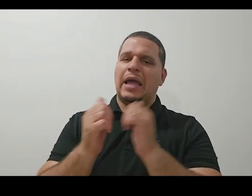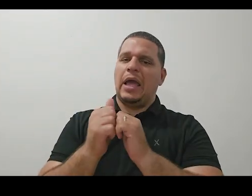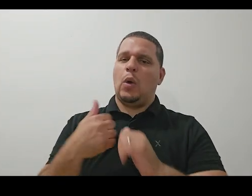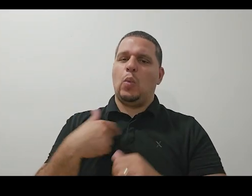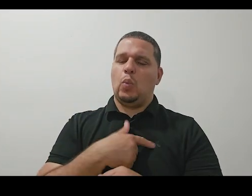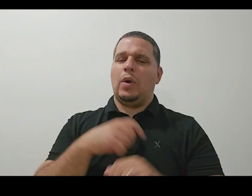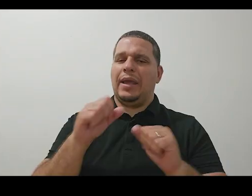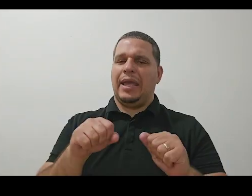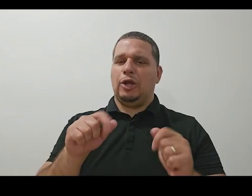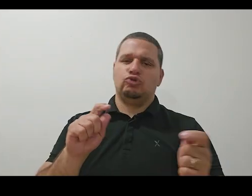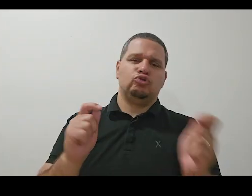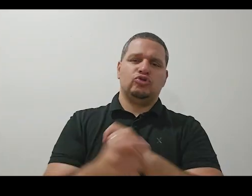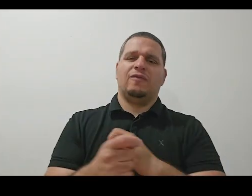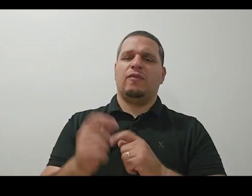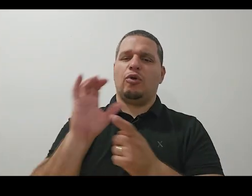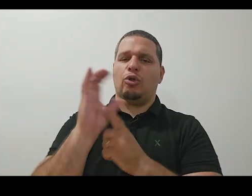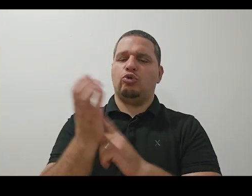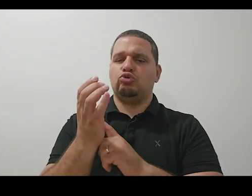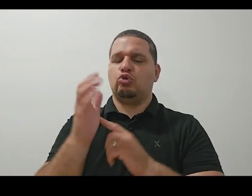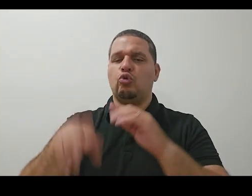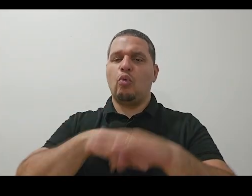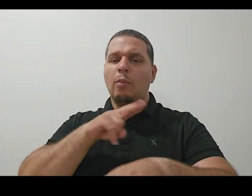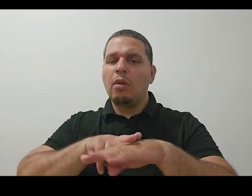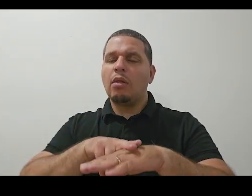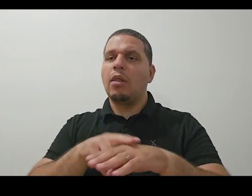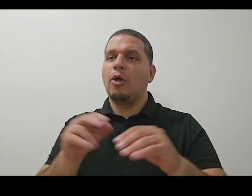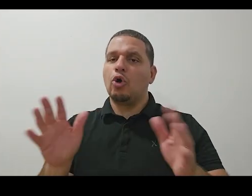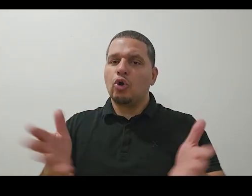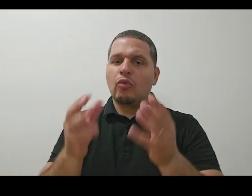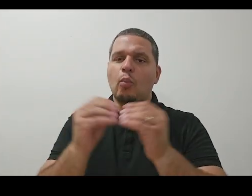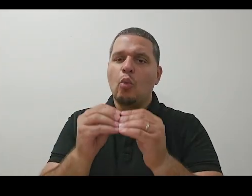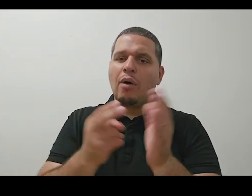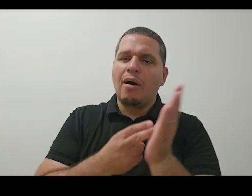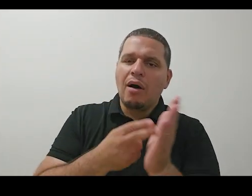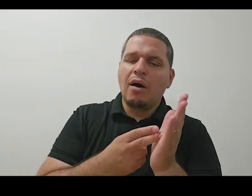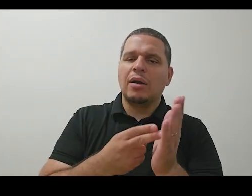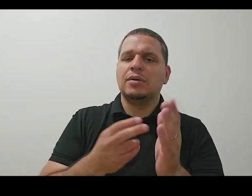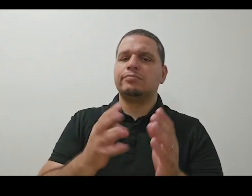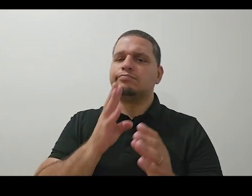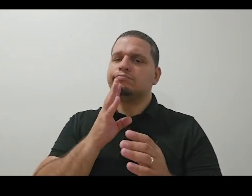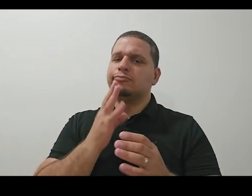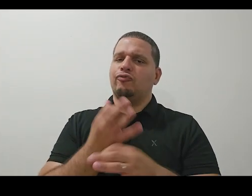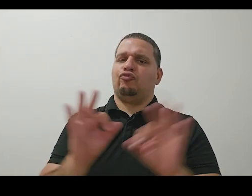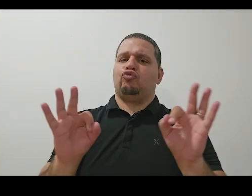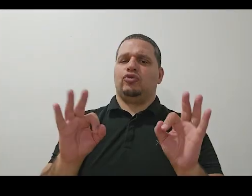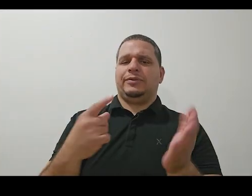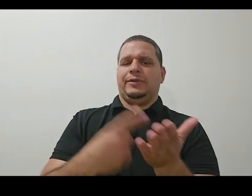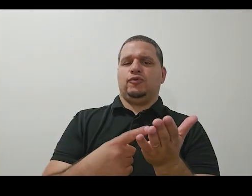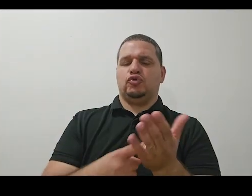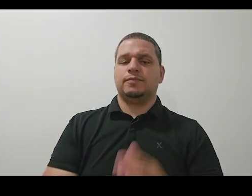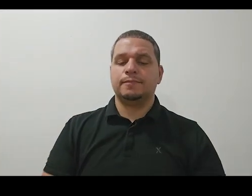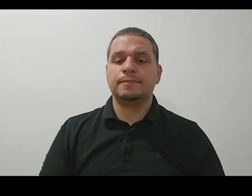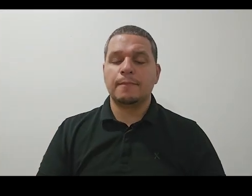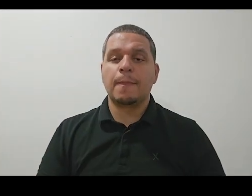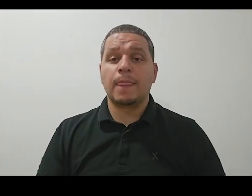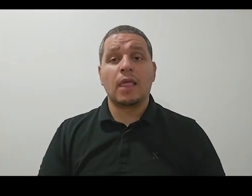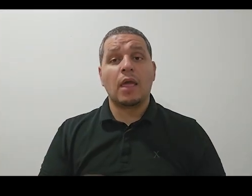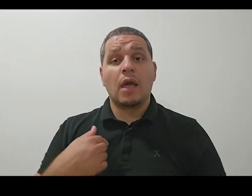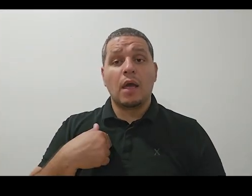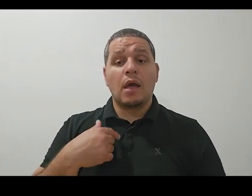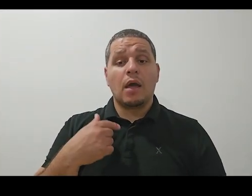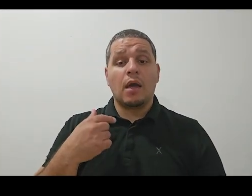stone of how we can shift cultural norms to encourage more honest and stigma-free conversations.